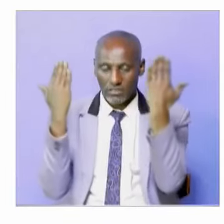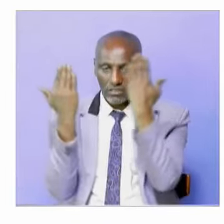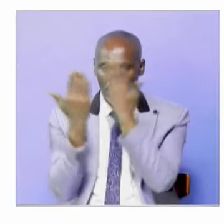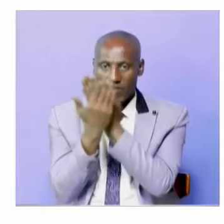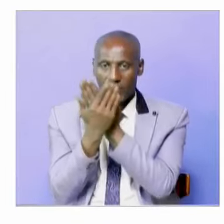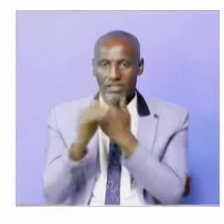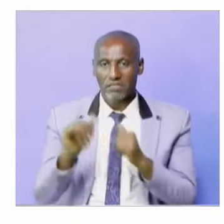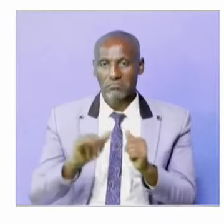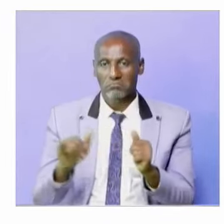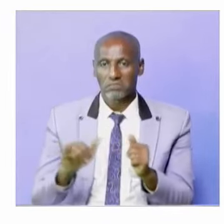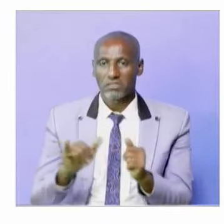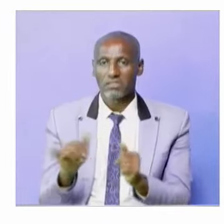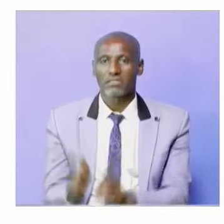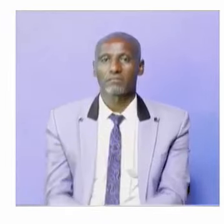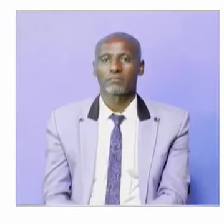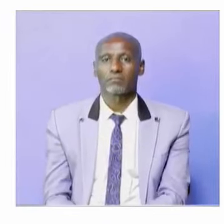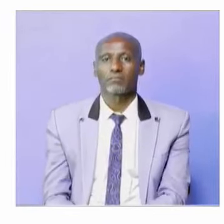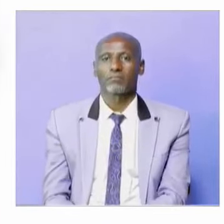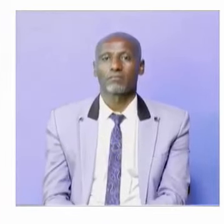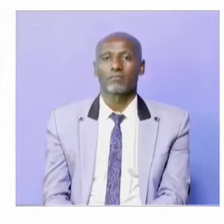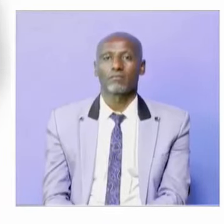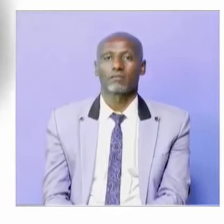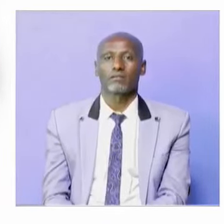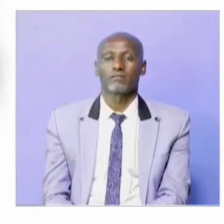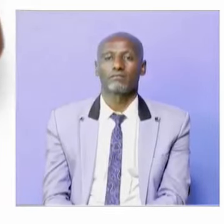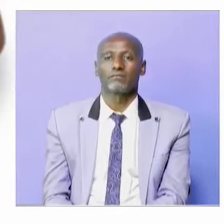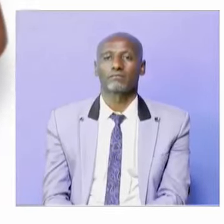is. Good evening.